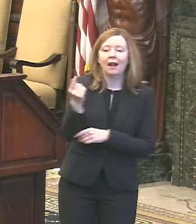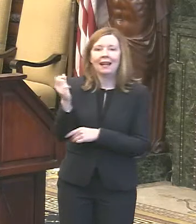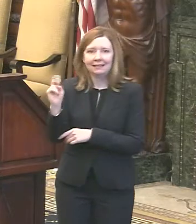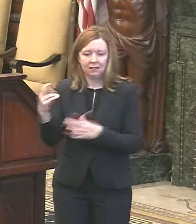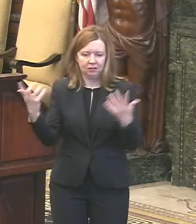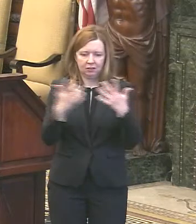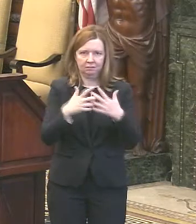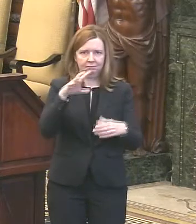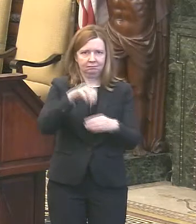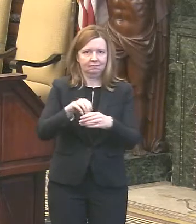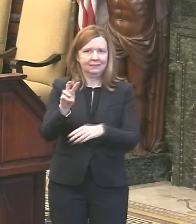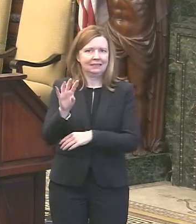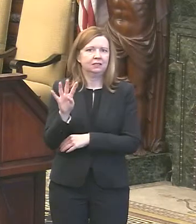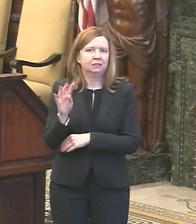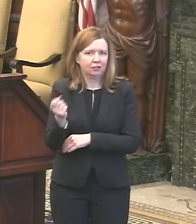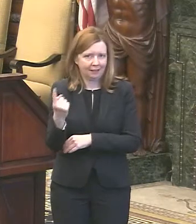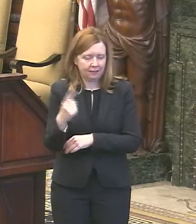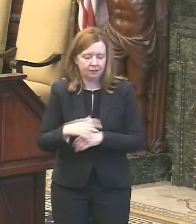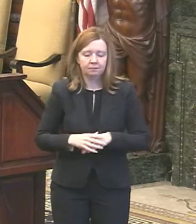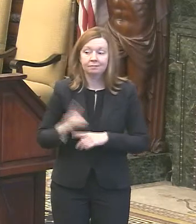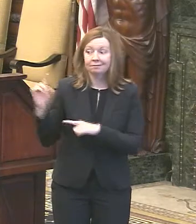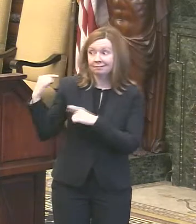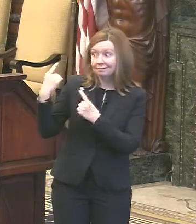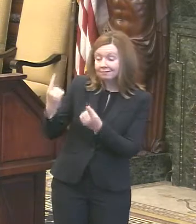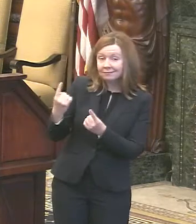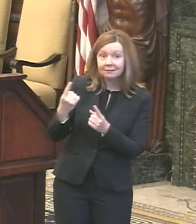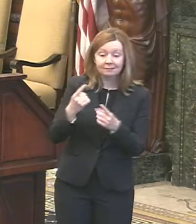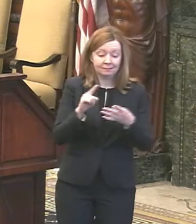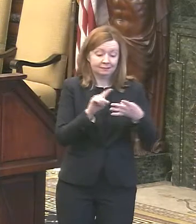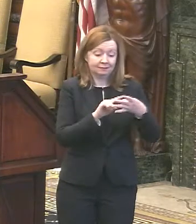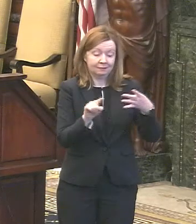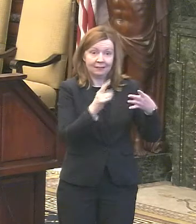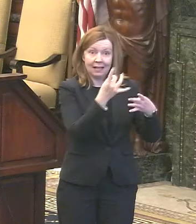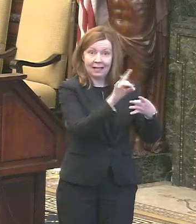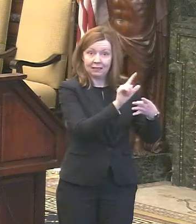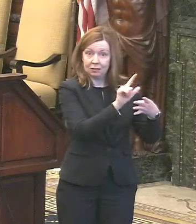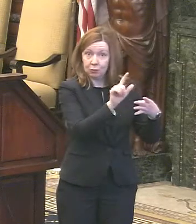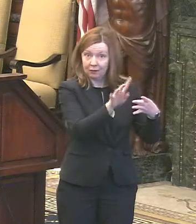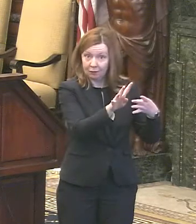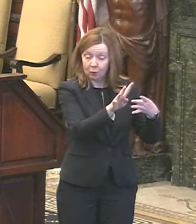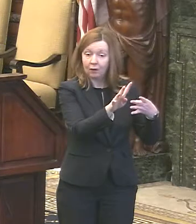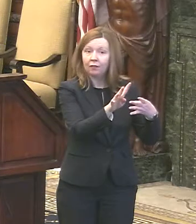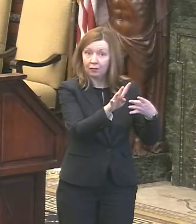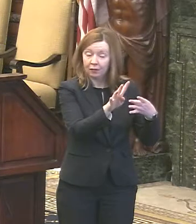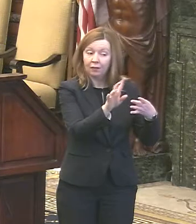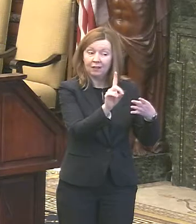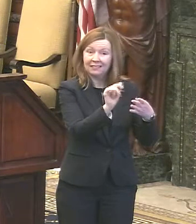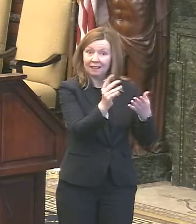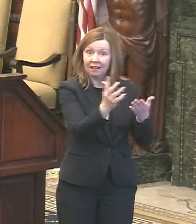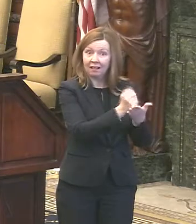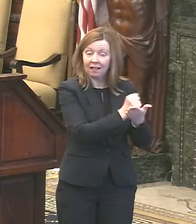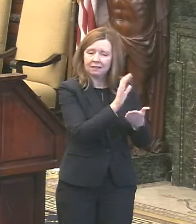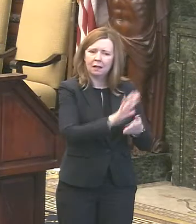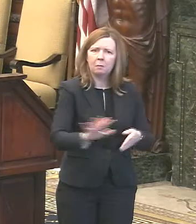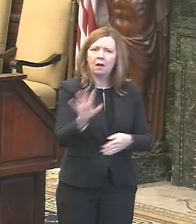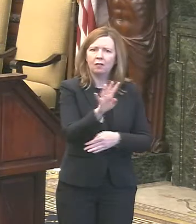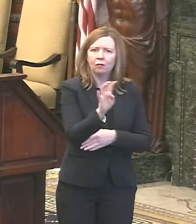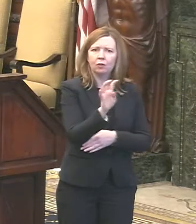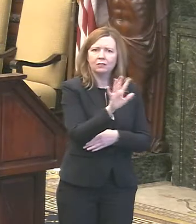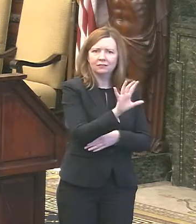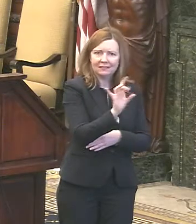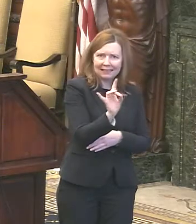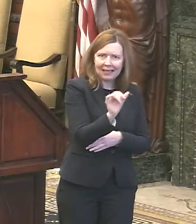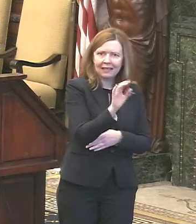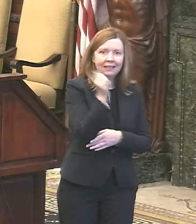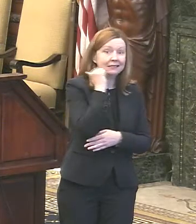combined. Now, for the past week, the 18th through the 24th, by the date in which the sample was collected, we averaged 458